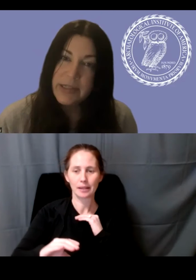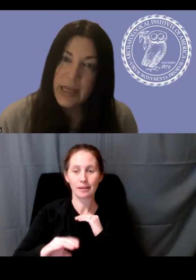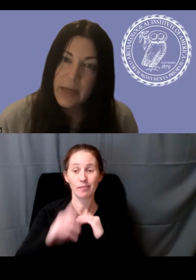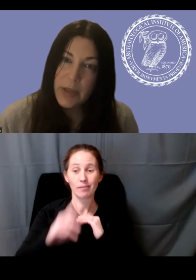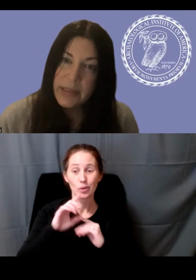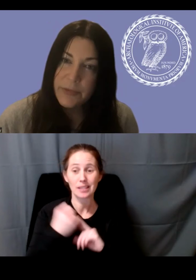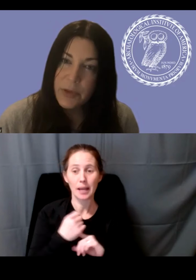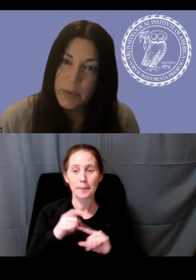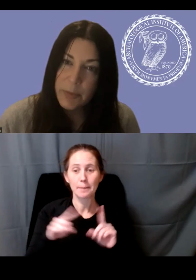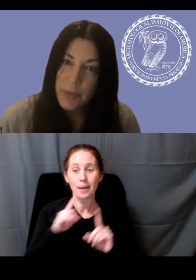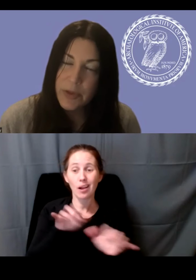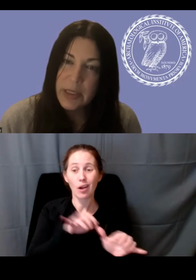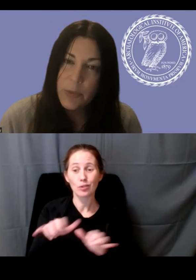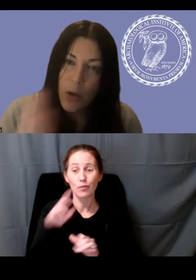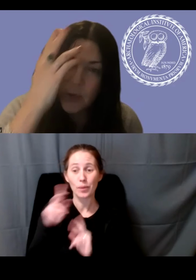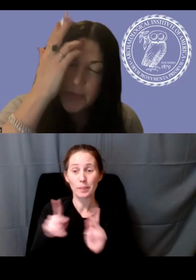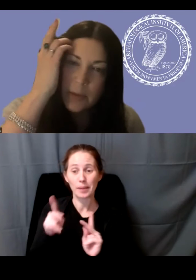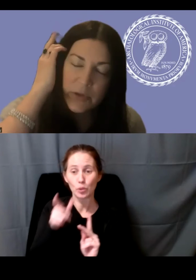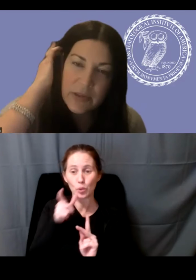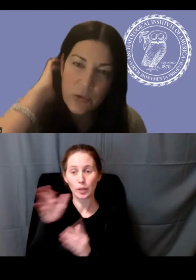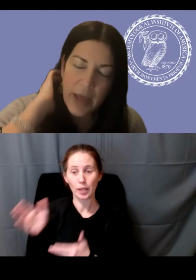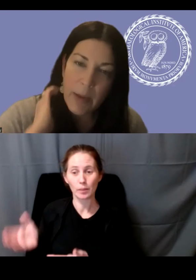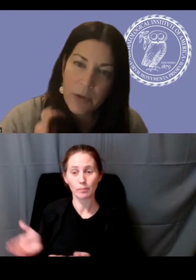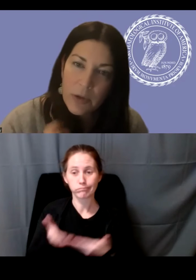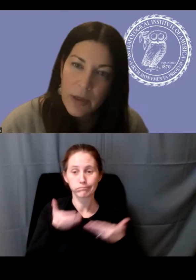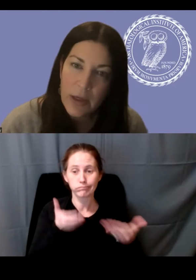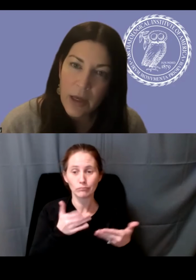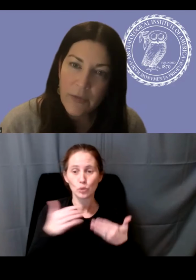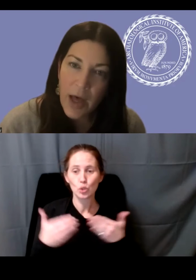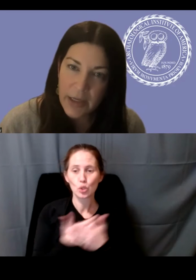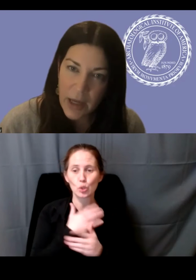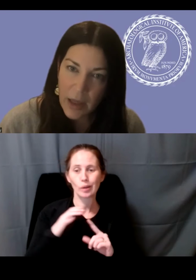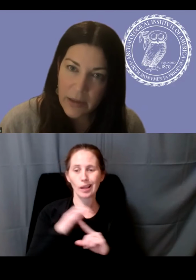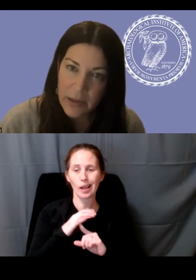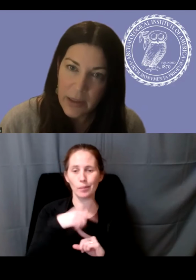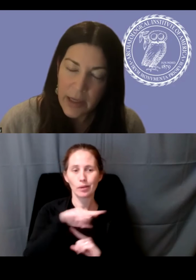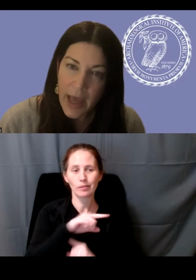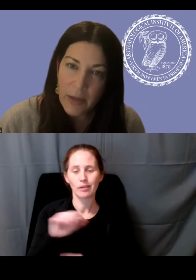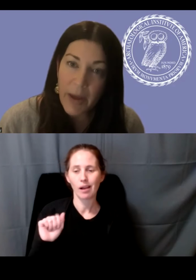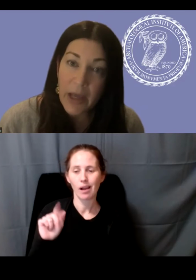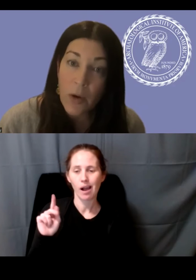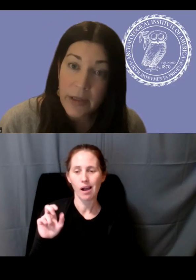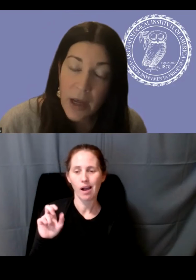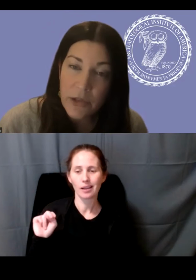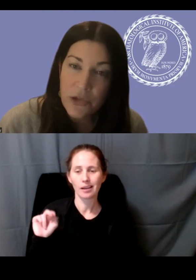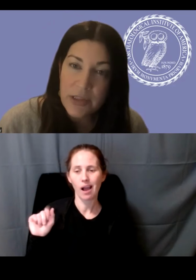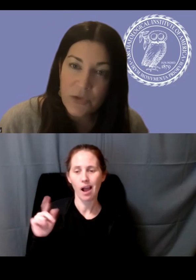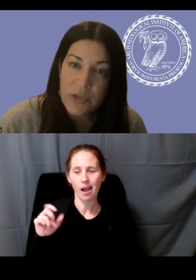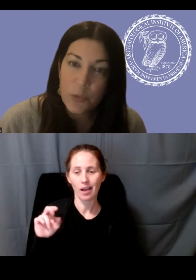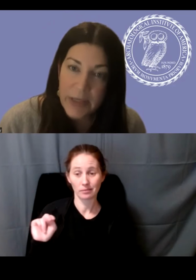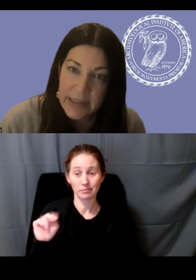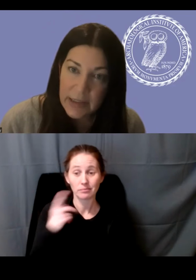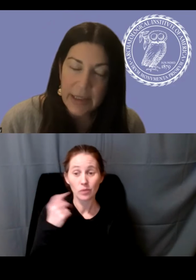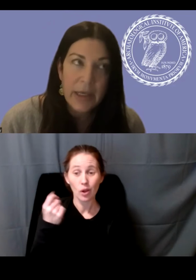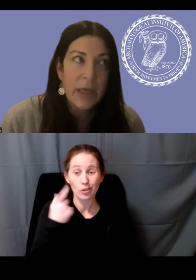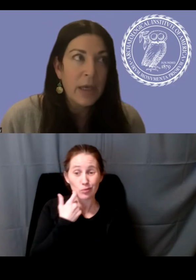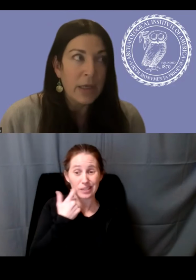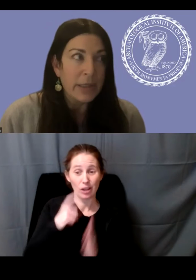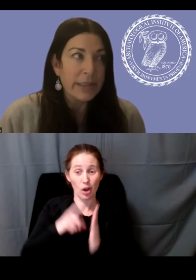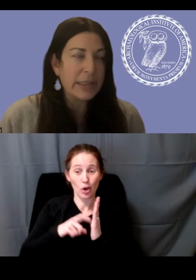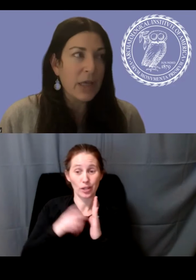also destabilizing for the people that he brought with him to this new capital of Akhenaten. And bioarchaeologists have just